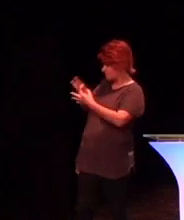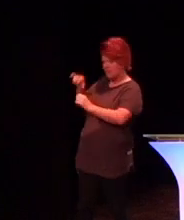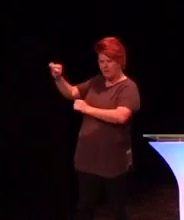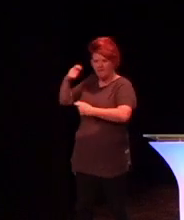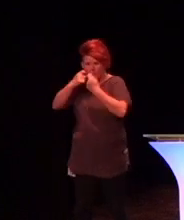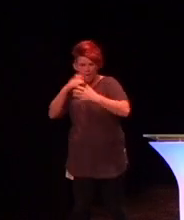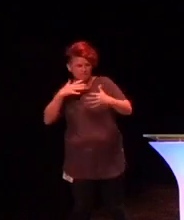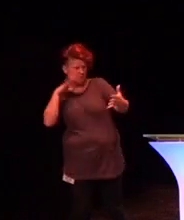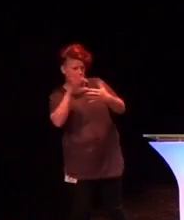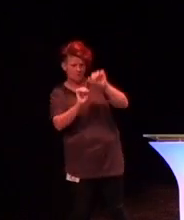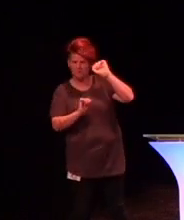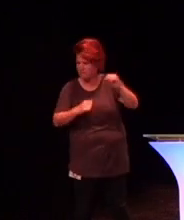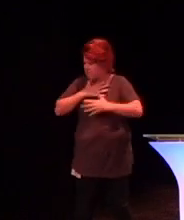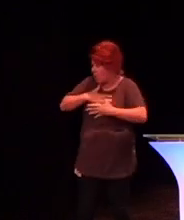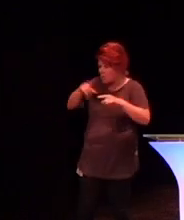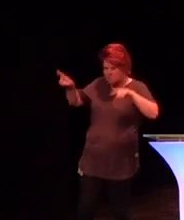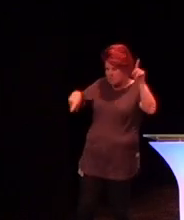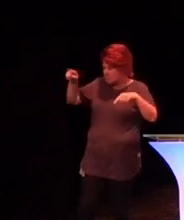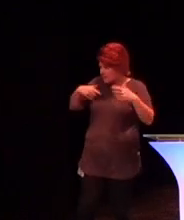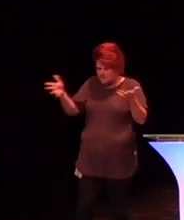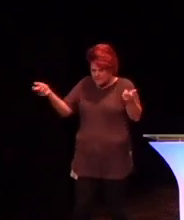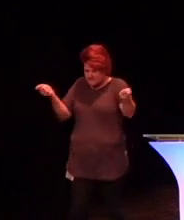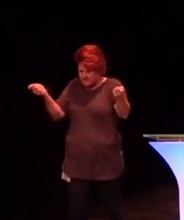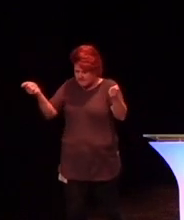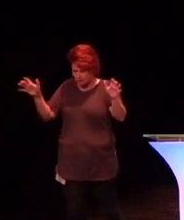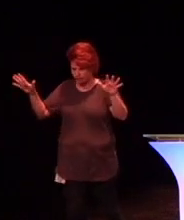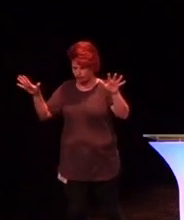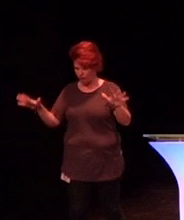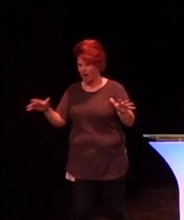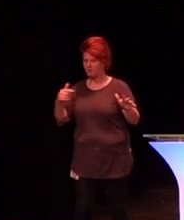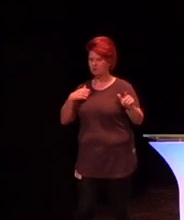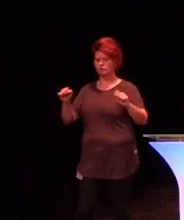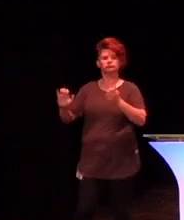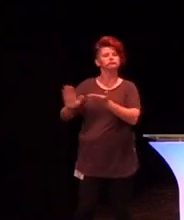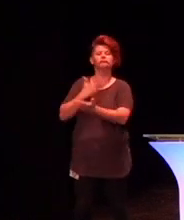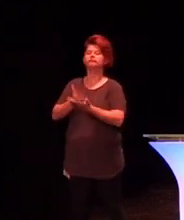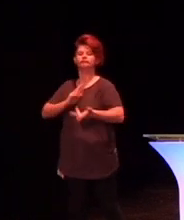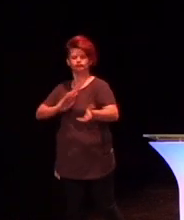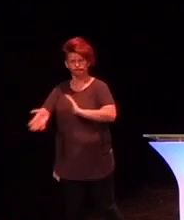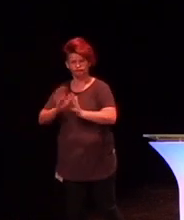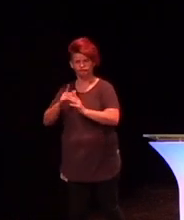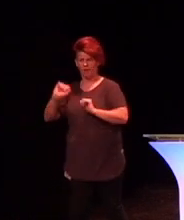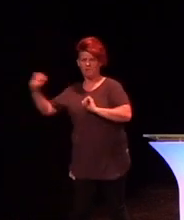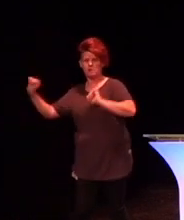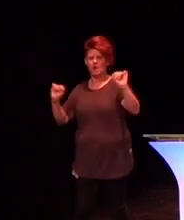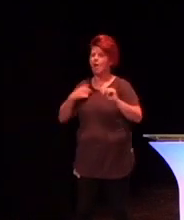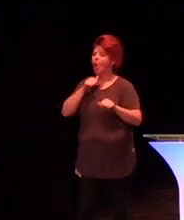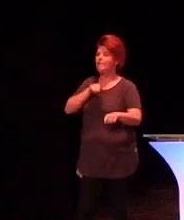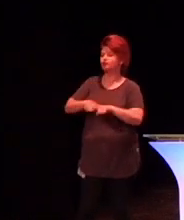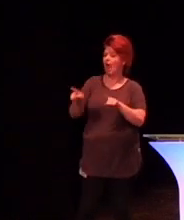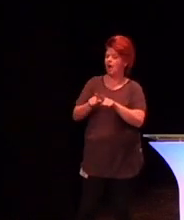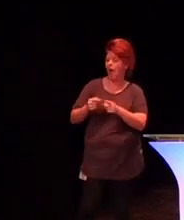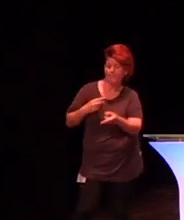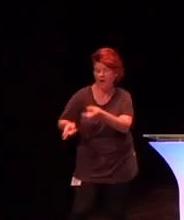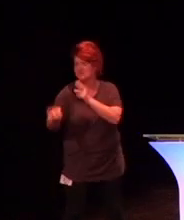body languages, getting the cues right, reading people's facial expressions and the emotions and the mood to get things done and to translate